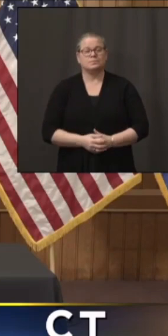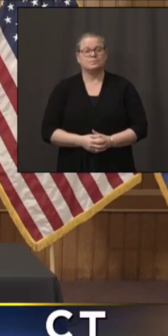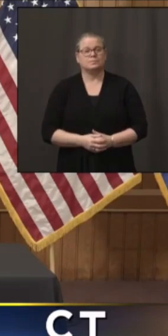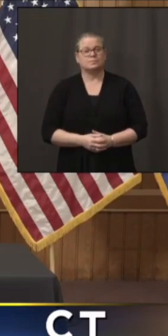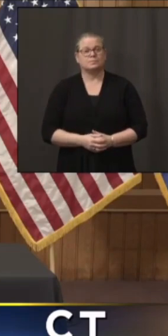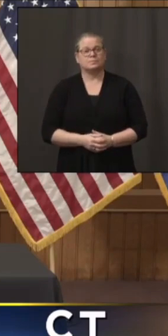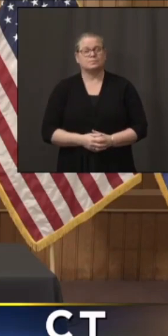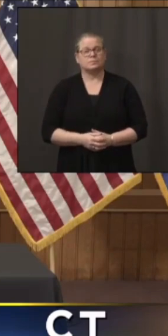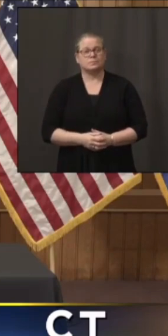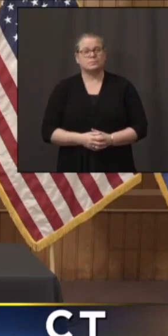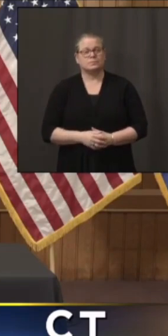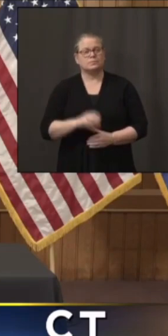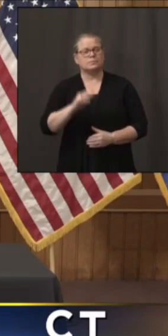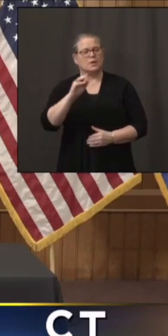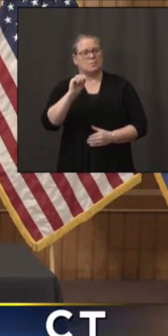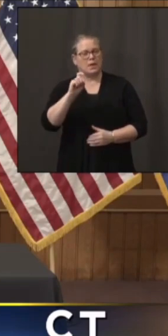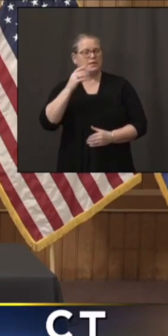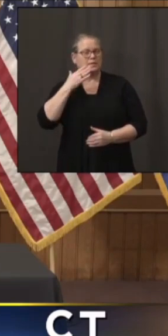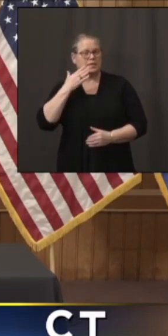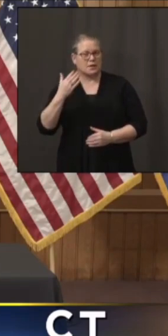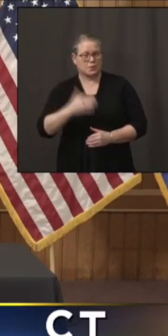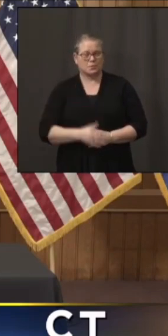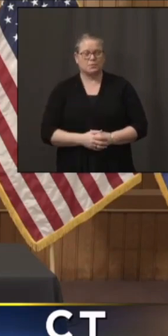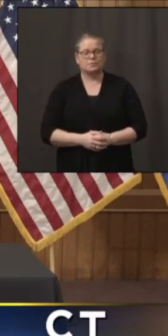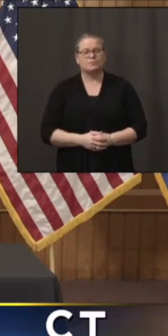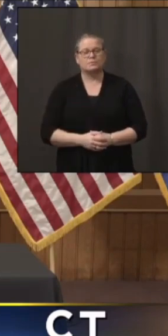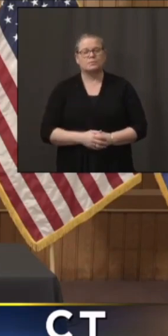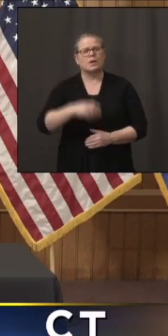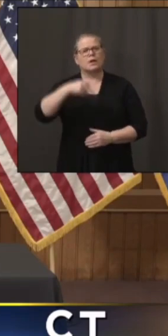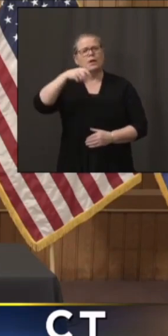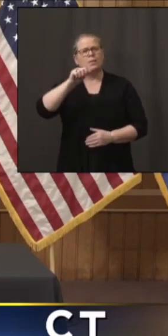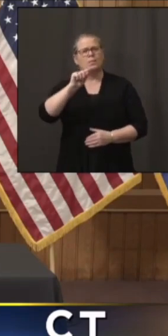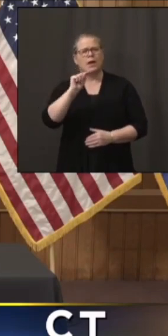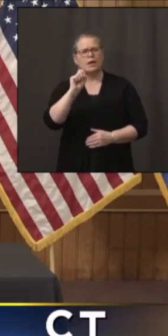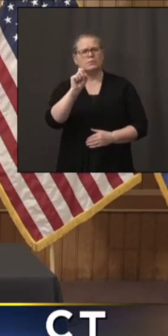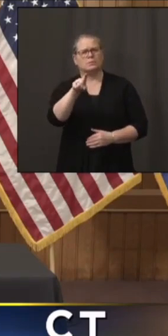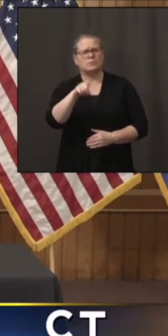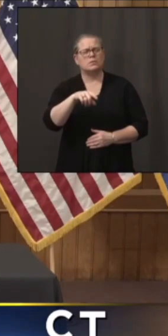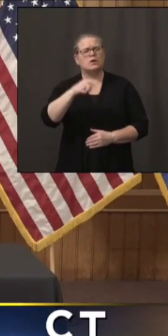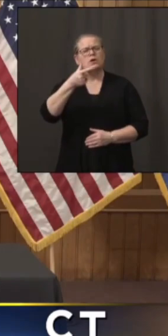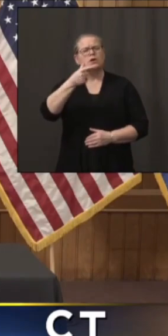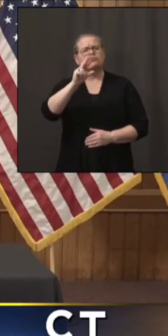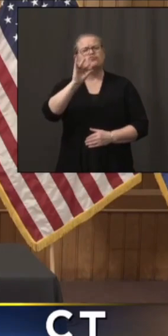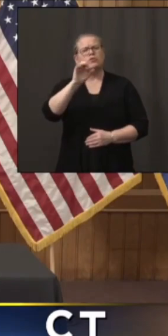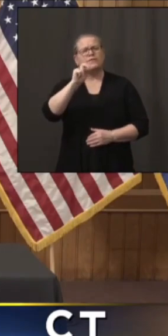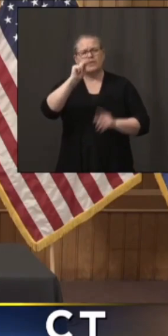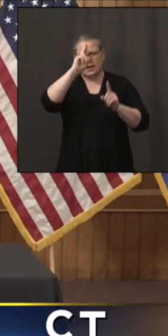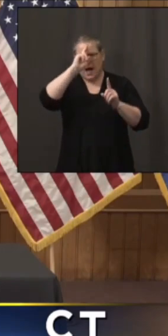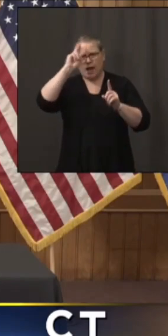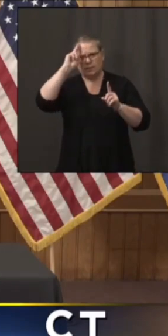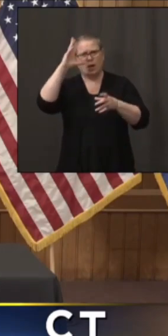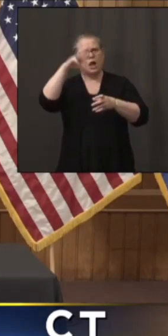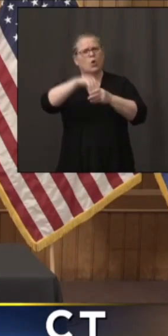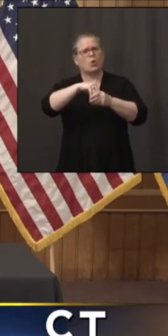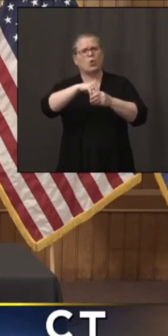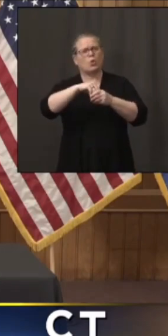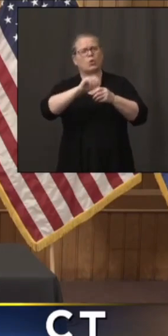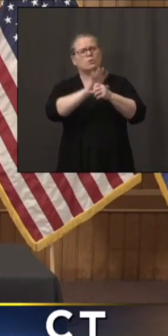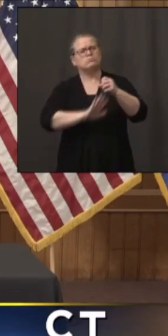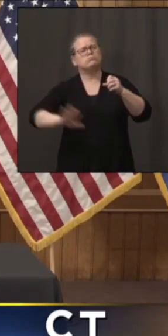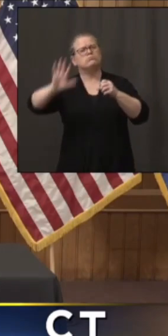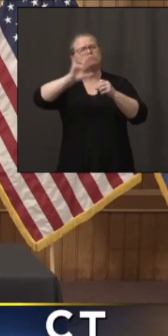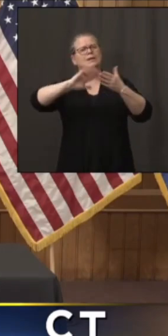Thanks, Max. Pat, so how big is the Griffin catchment area? Is that the entire valley, or can